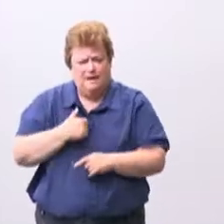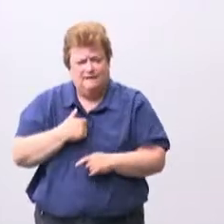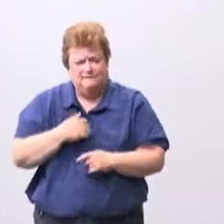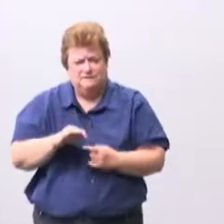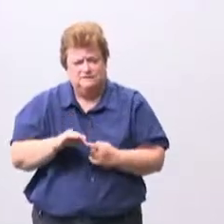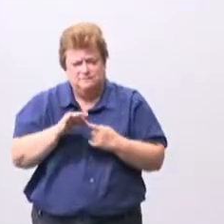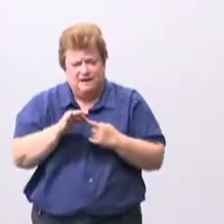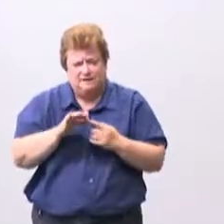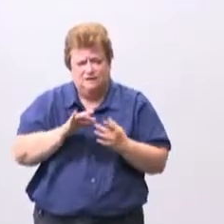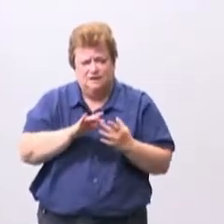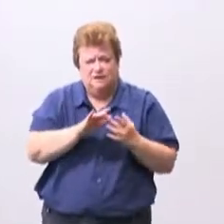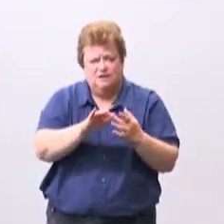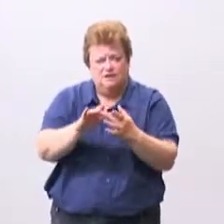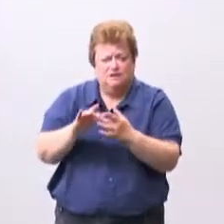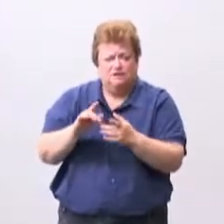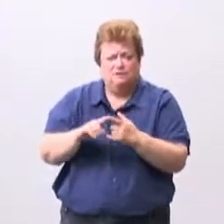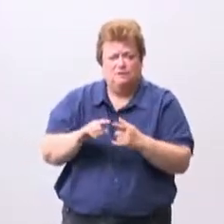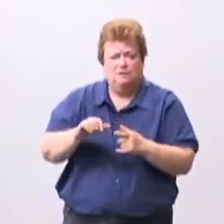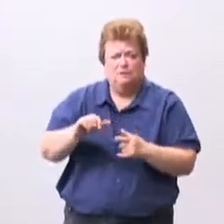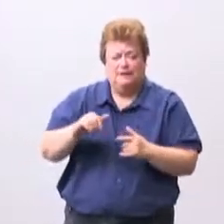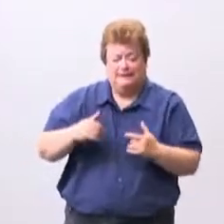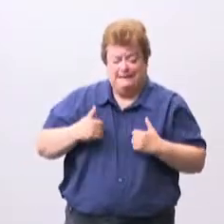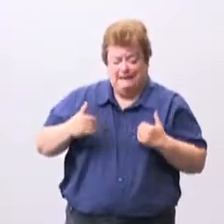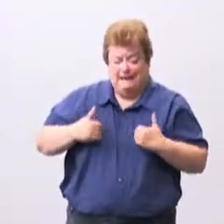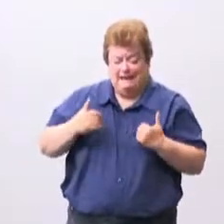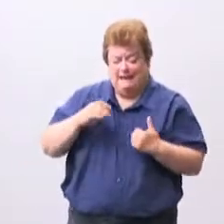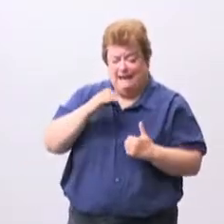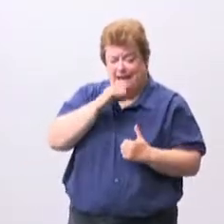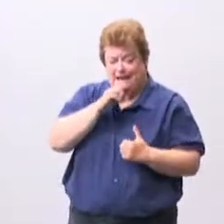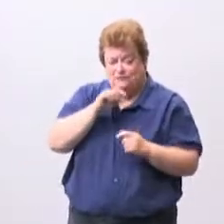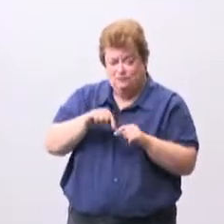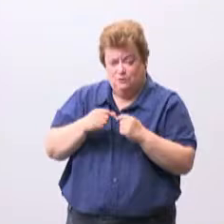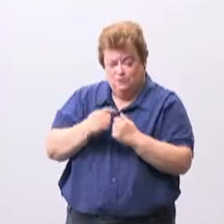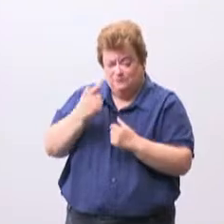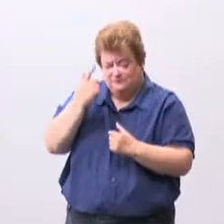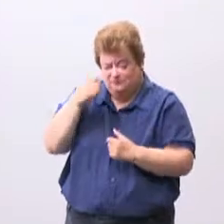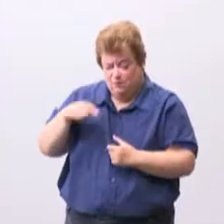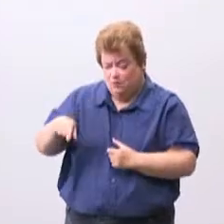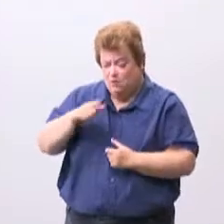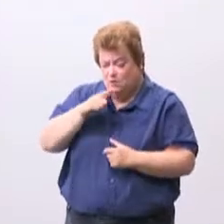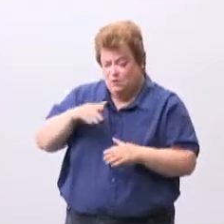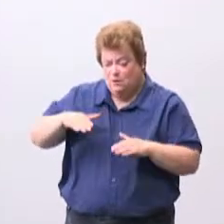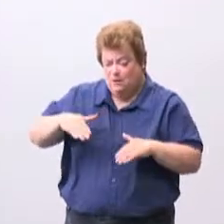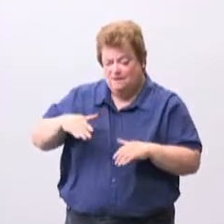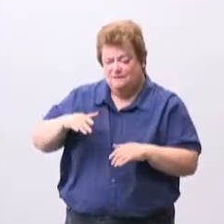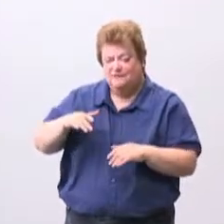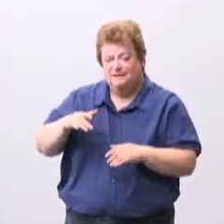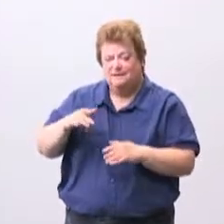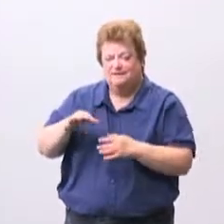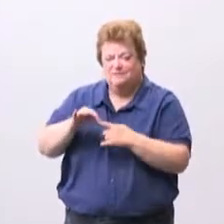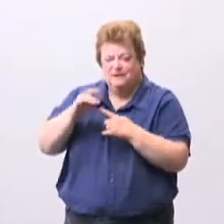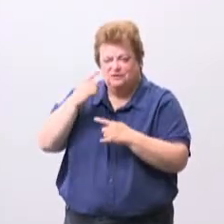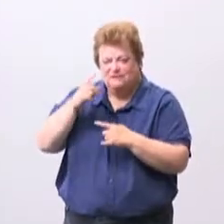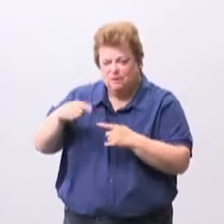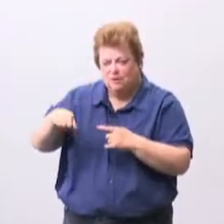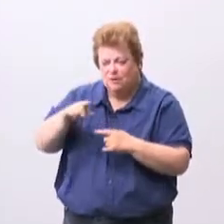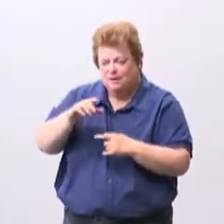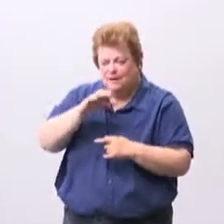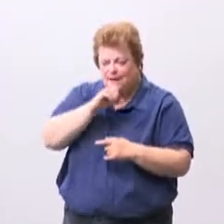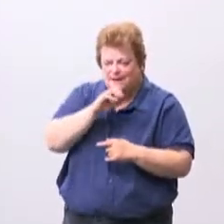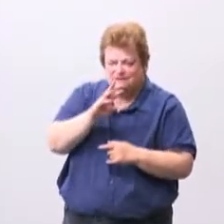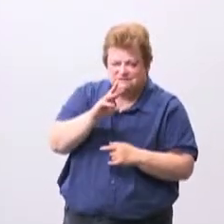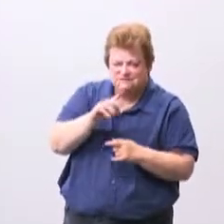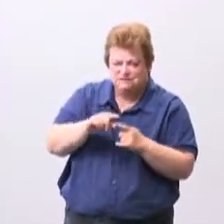outreach to the younger age groups where the vaccine rates are still pretty low, especially that kind of college age group, the 16 to 24